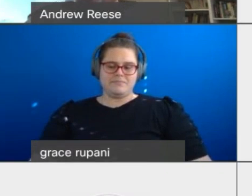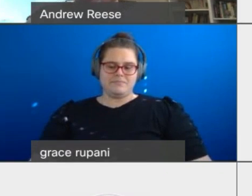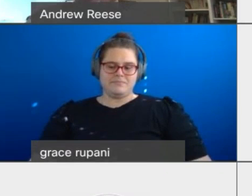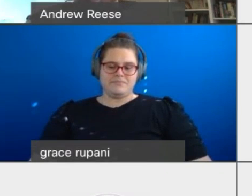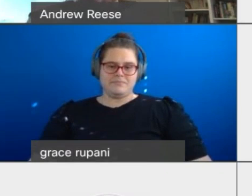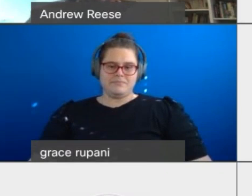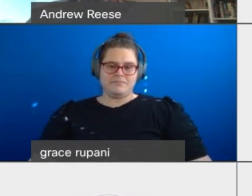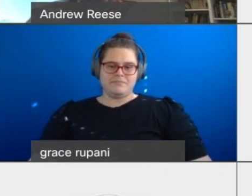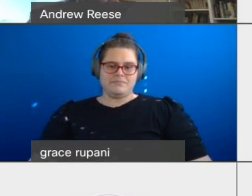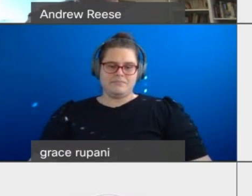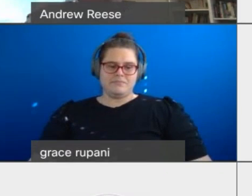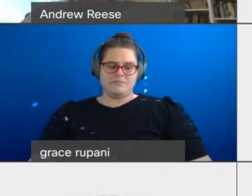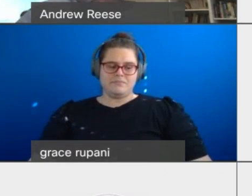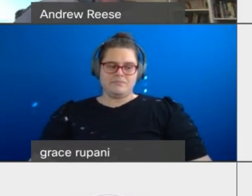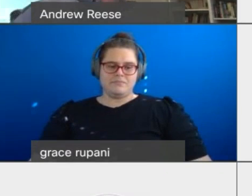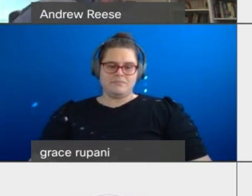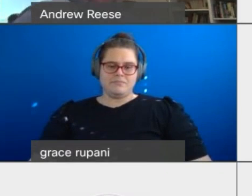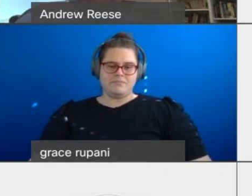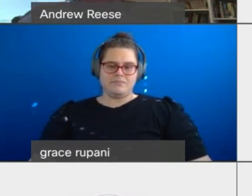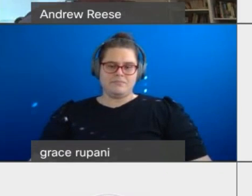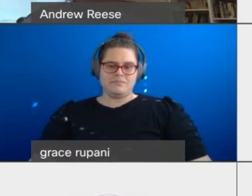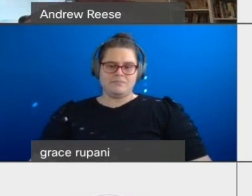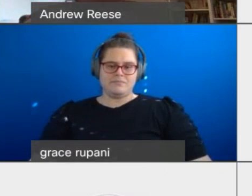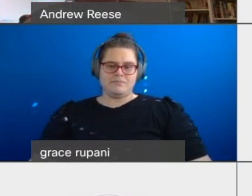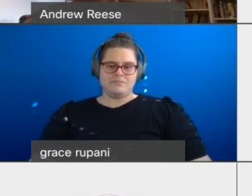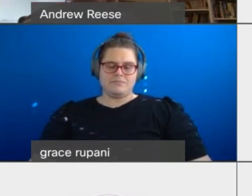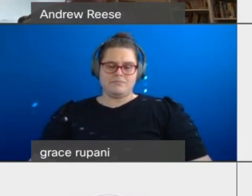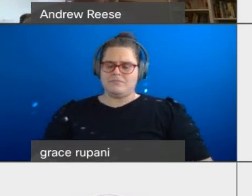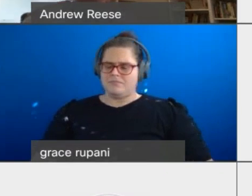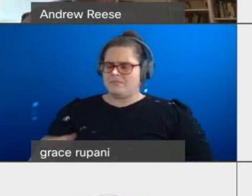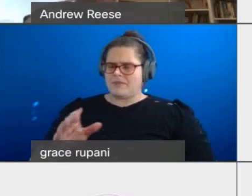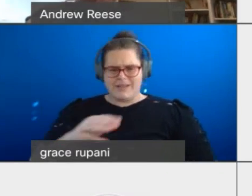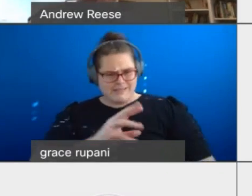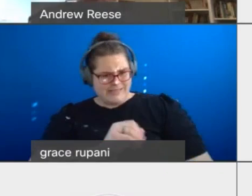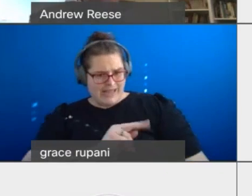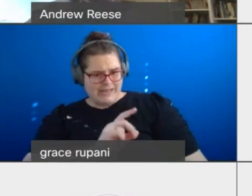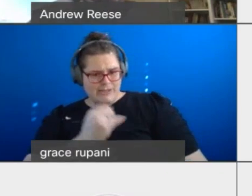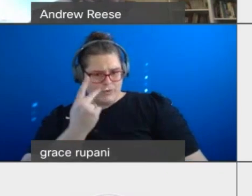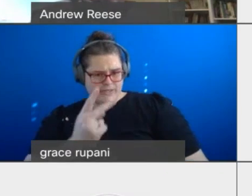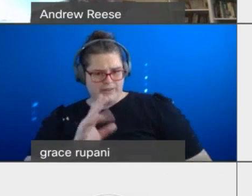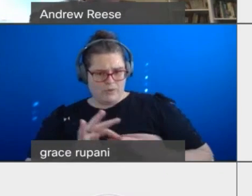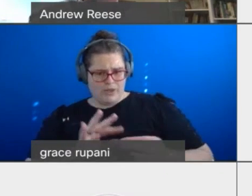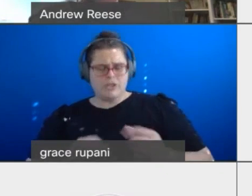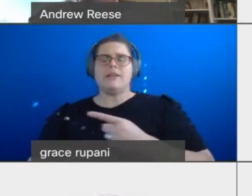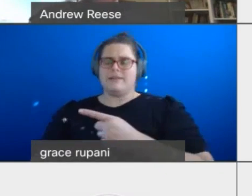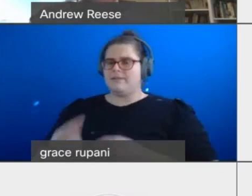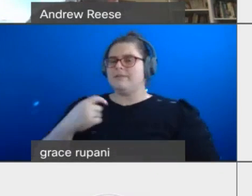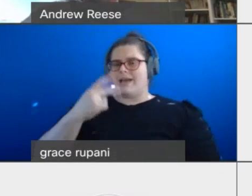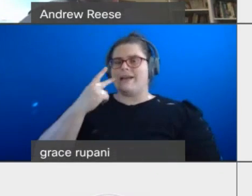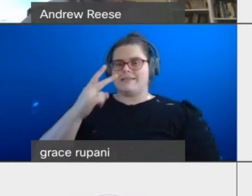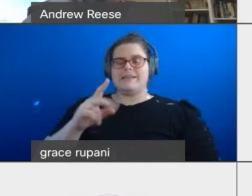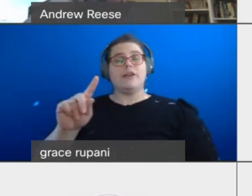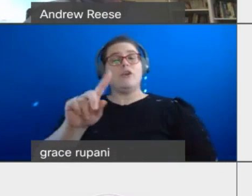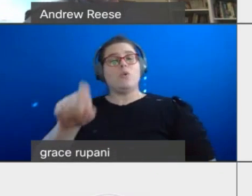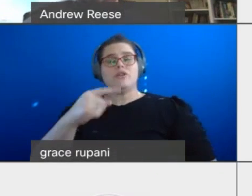So you see that, right, Donald? Yes, our agency completed administrative training for alt EVV and have not received